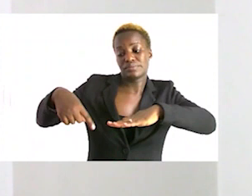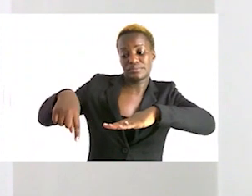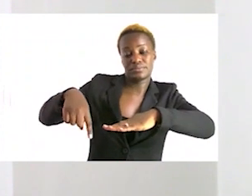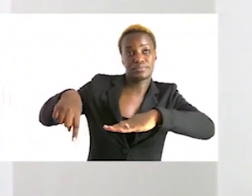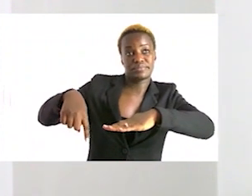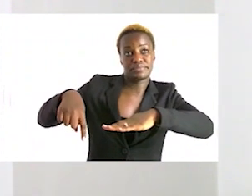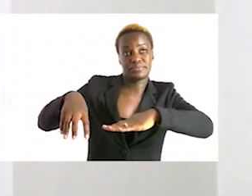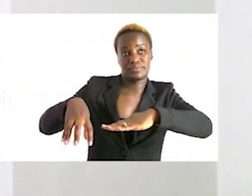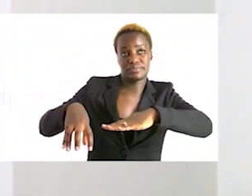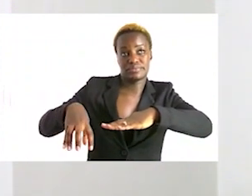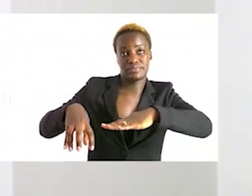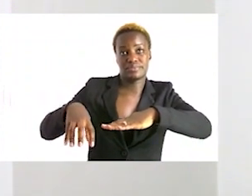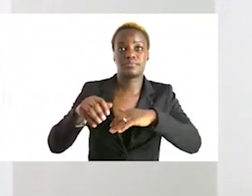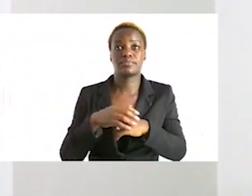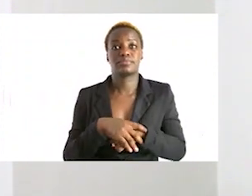good.